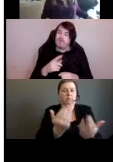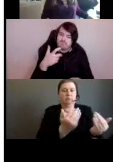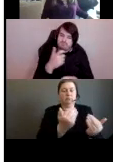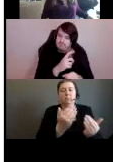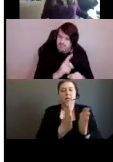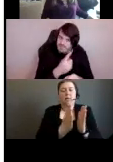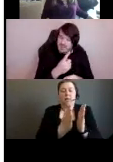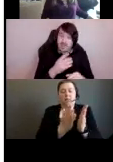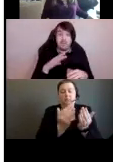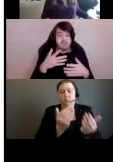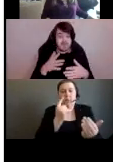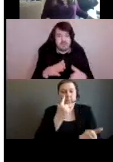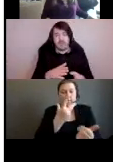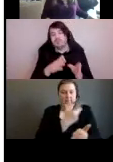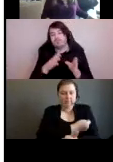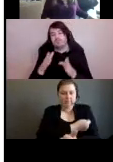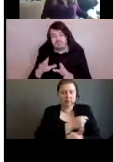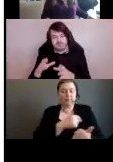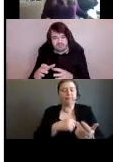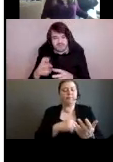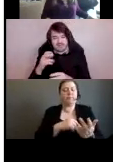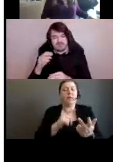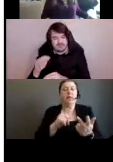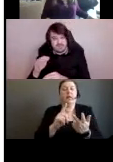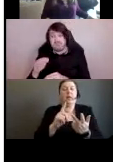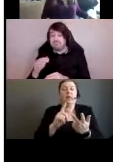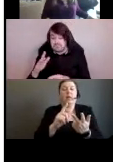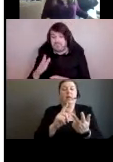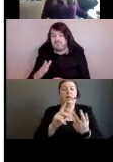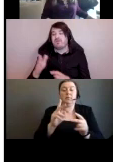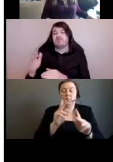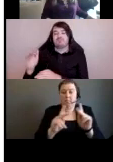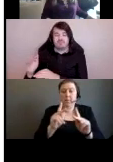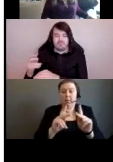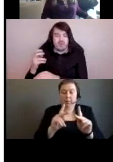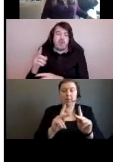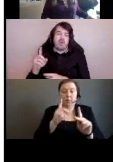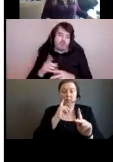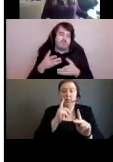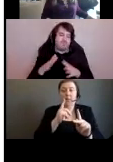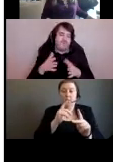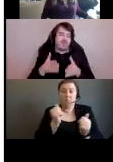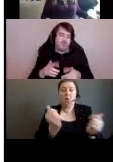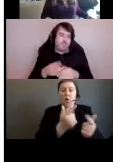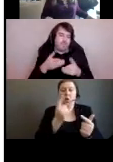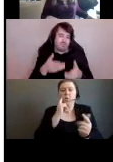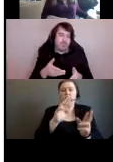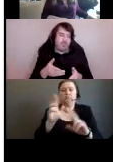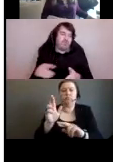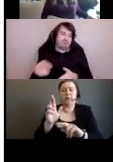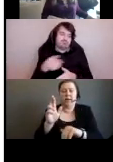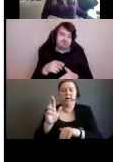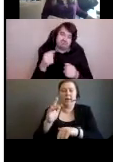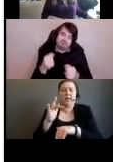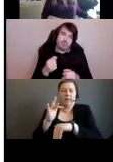that everyone listed in the presentation is eligible at some time in phase 2, but not everyone can be eligible in, let's